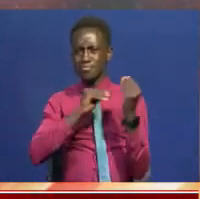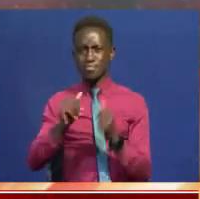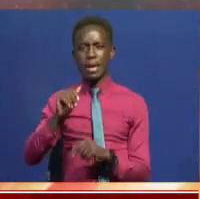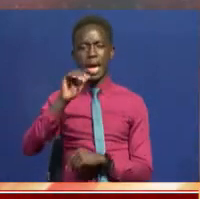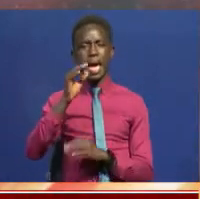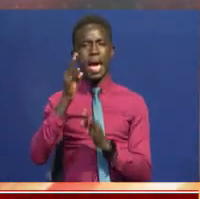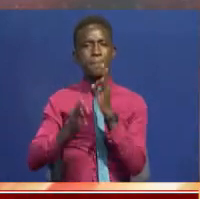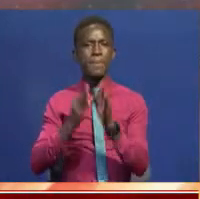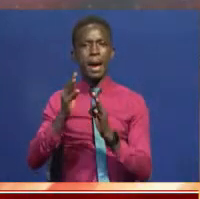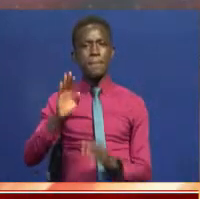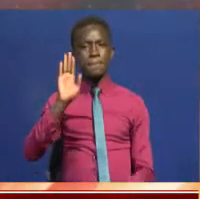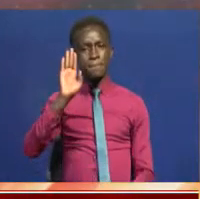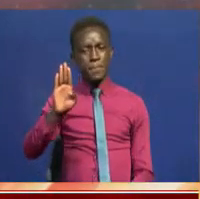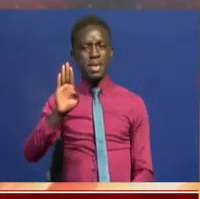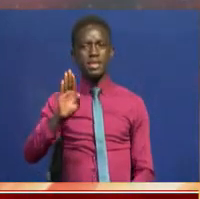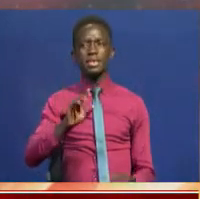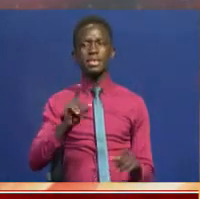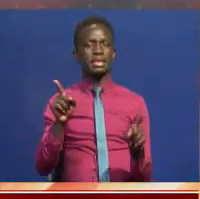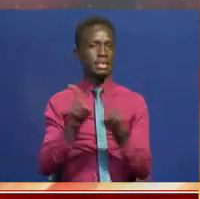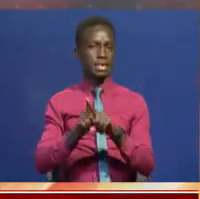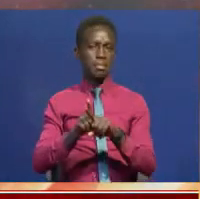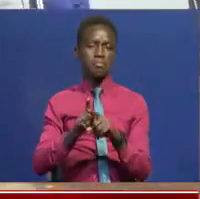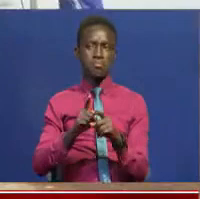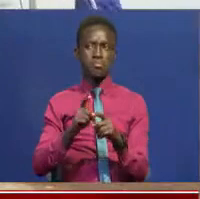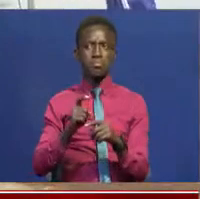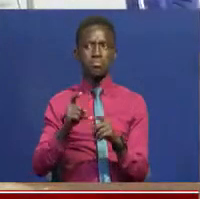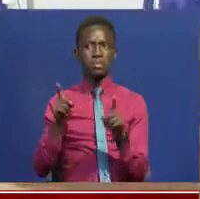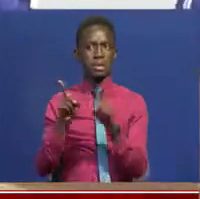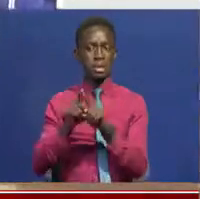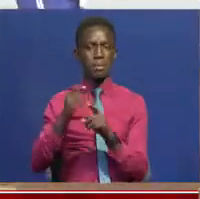B campus by a similar margin.